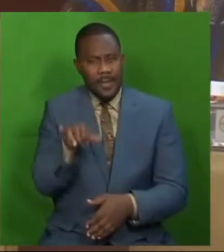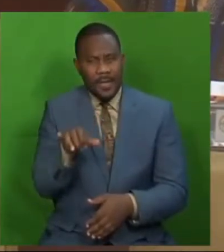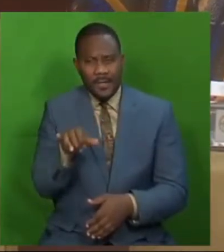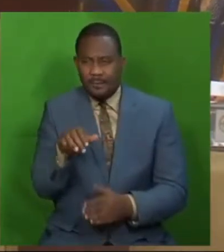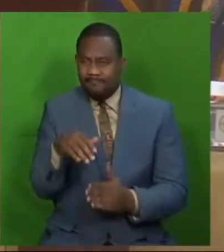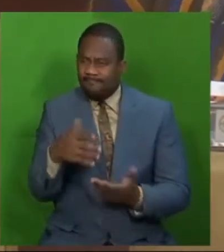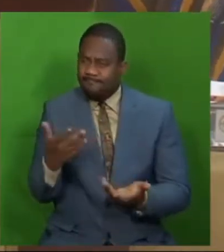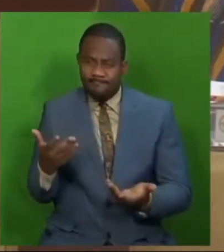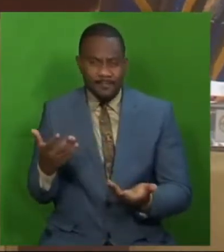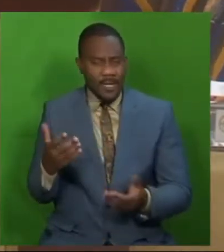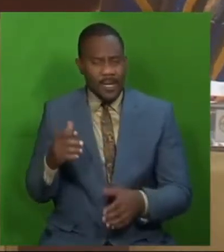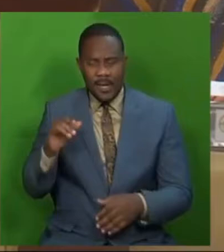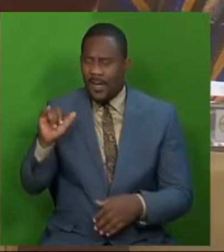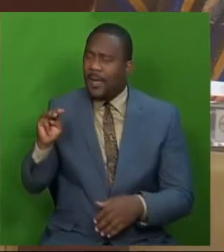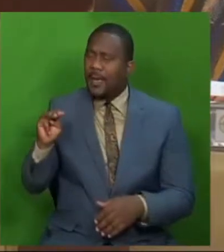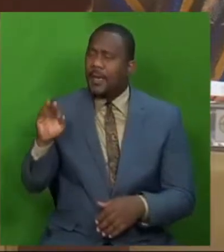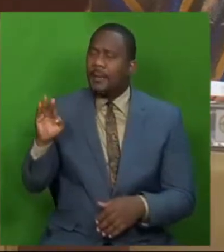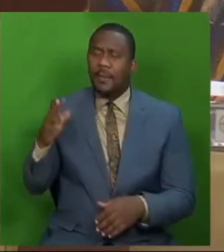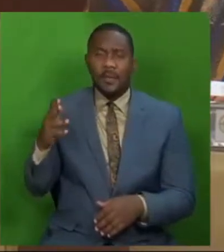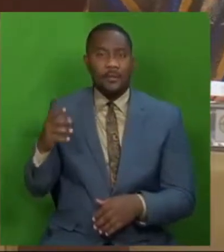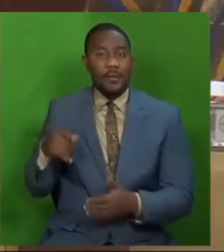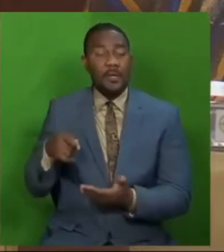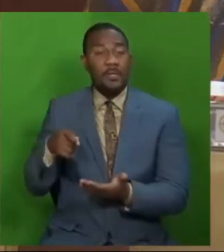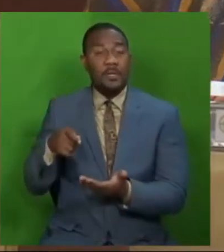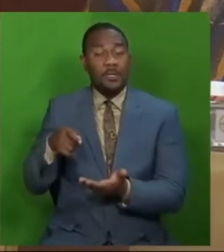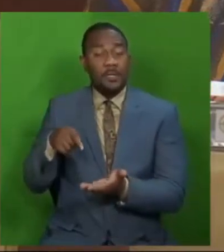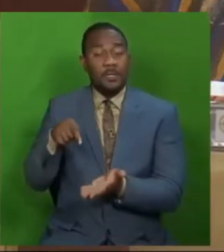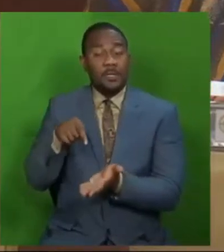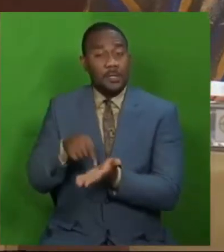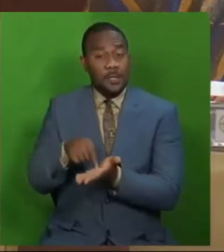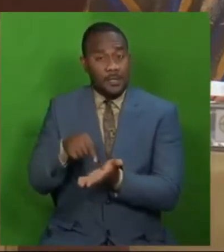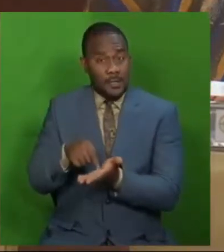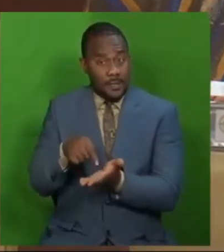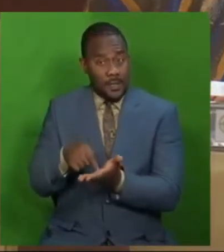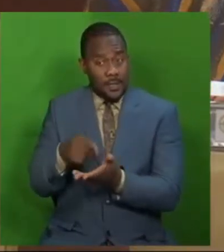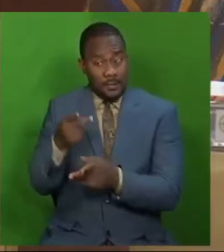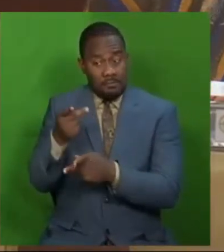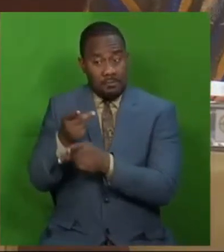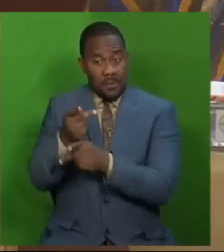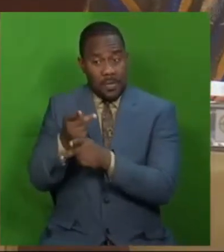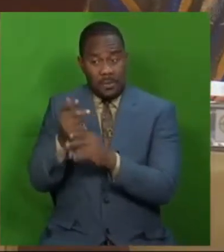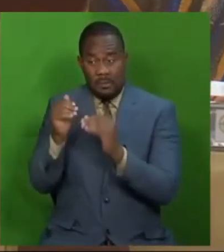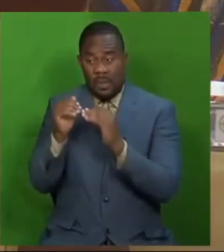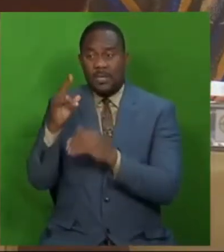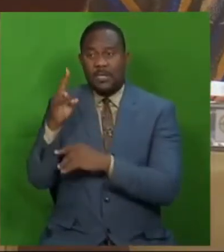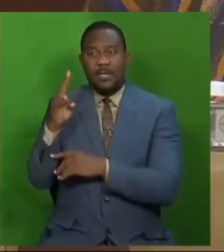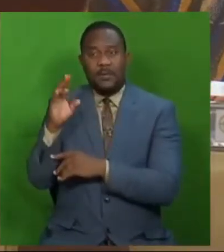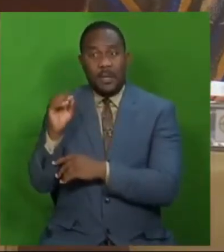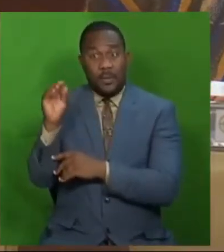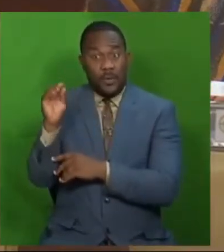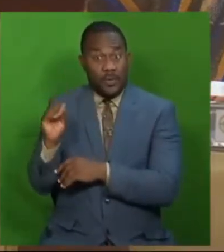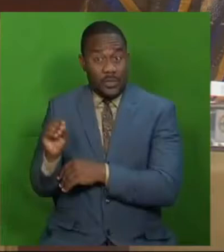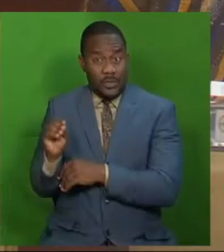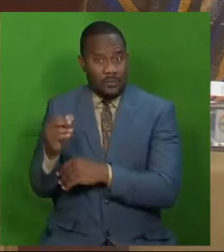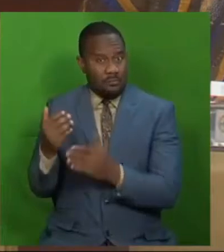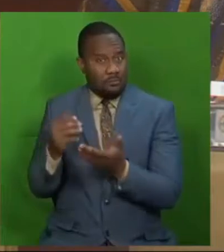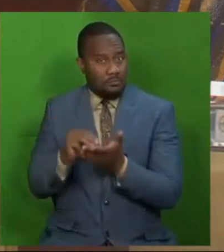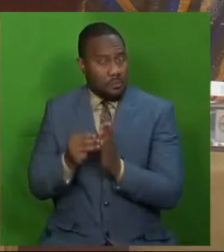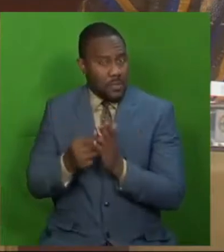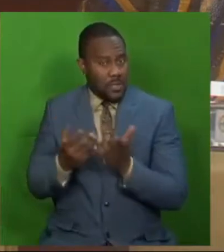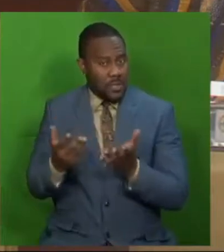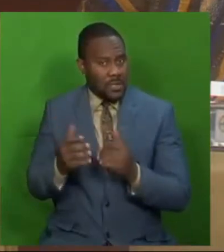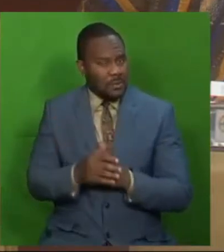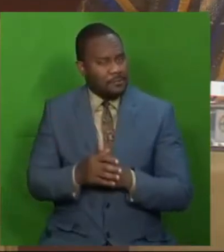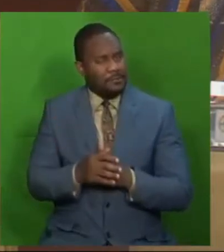the IMF debt sustainability threshold of 70%. What it means is that if you cross